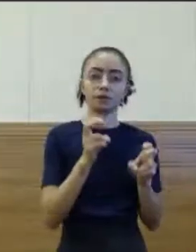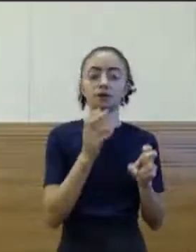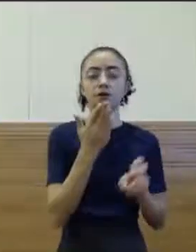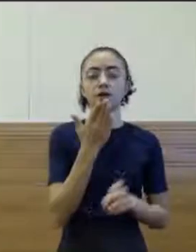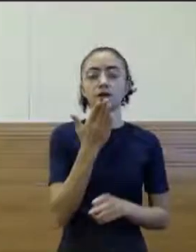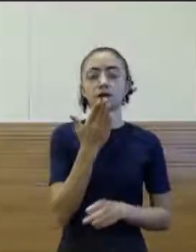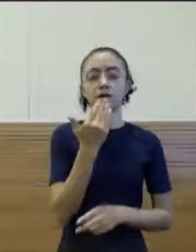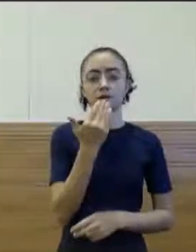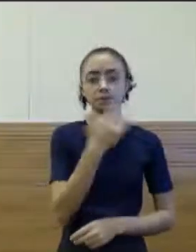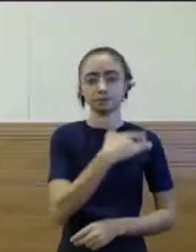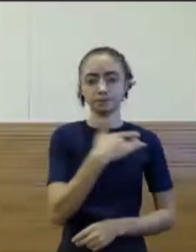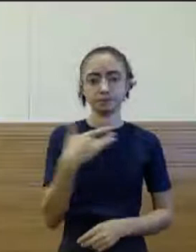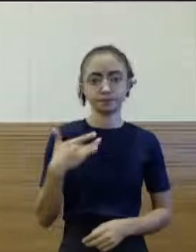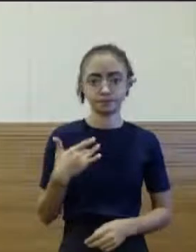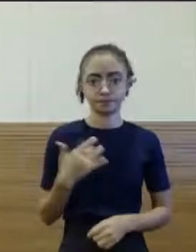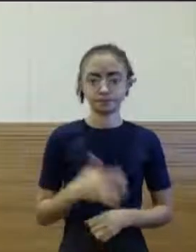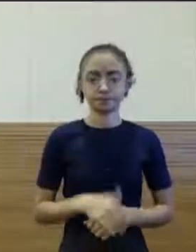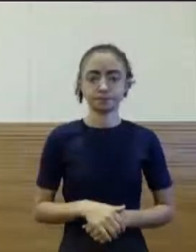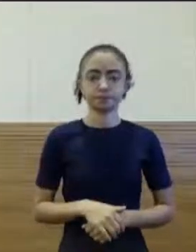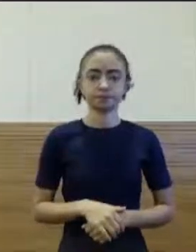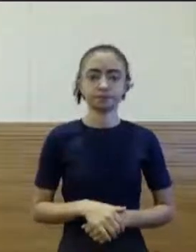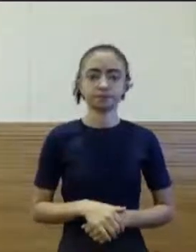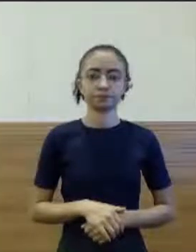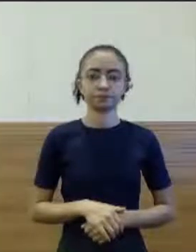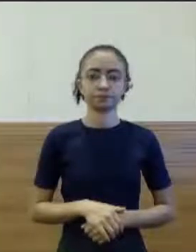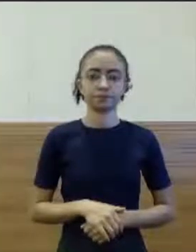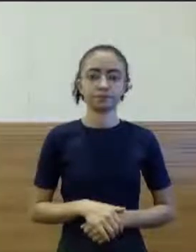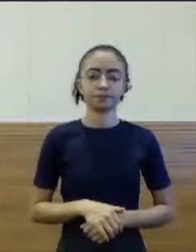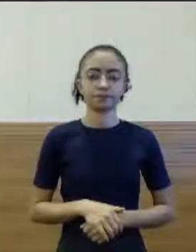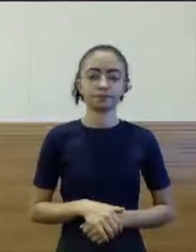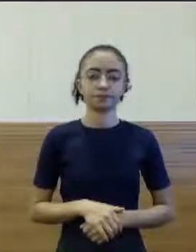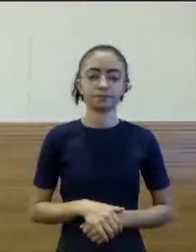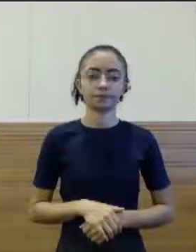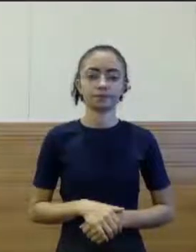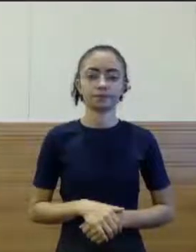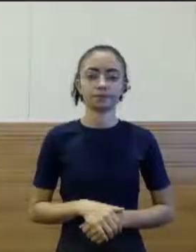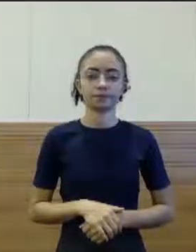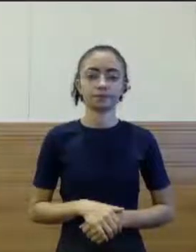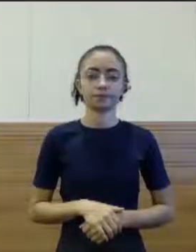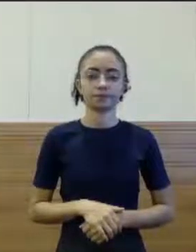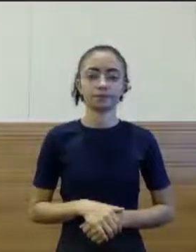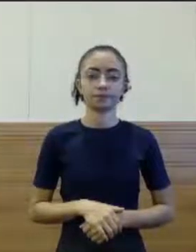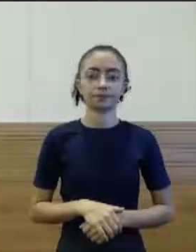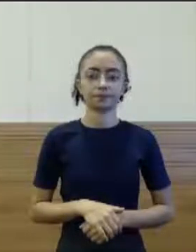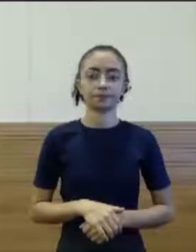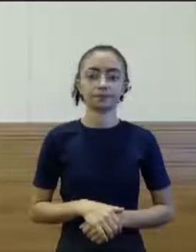food health or health related to food. Rather,